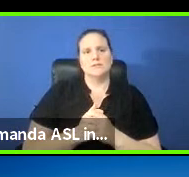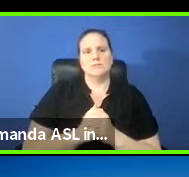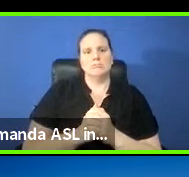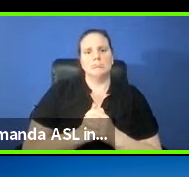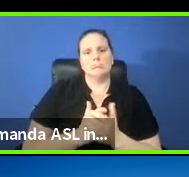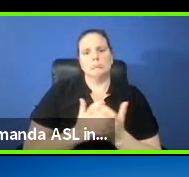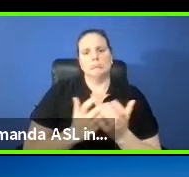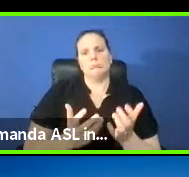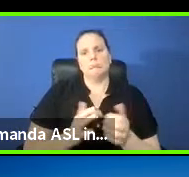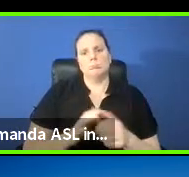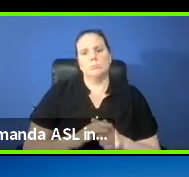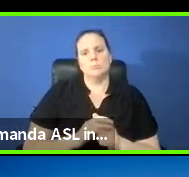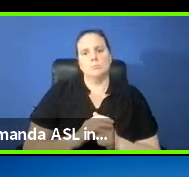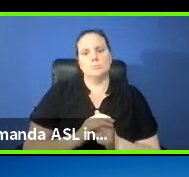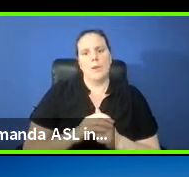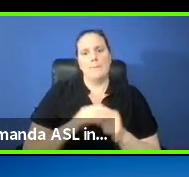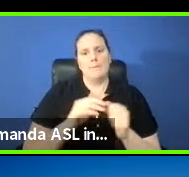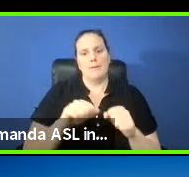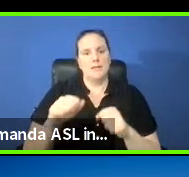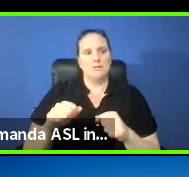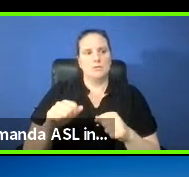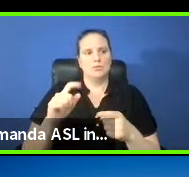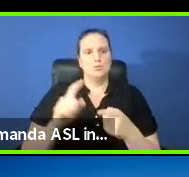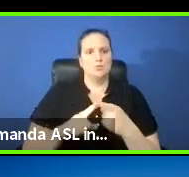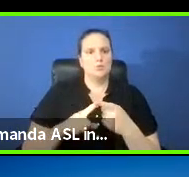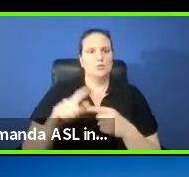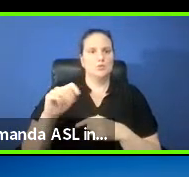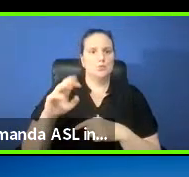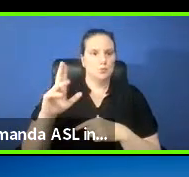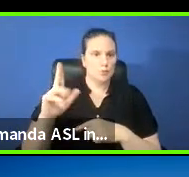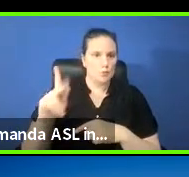sort of an ability to track